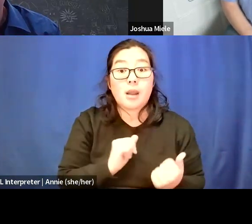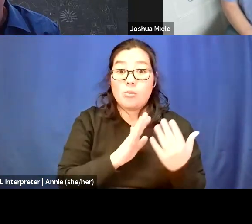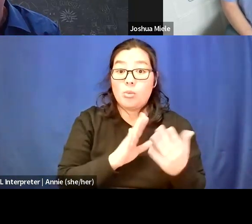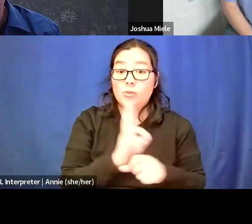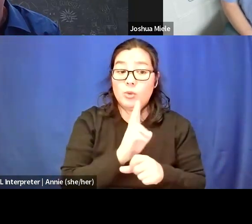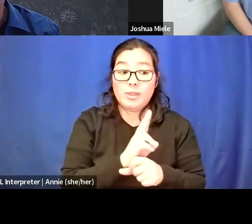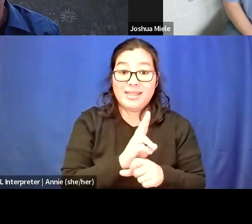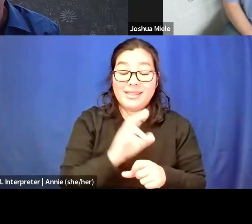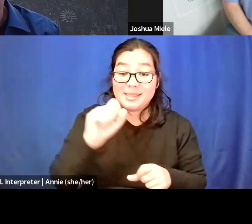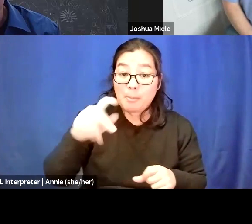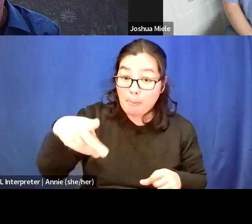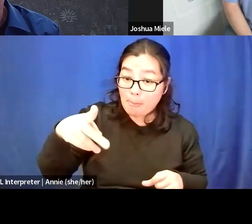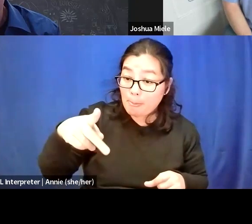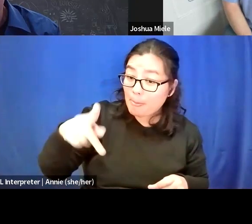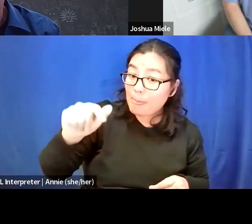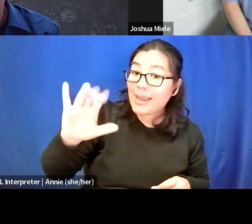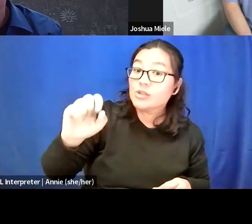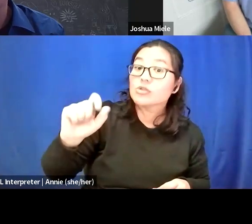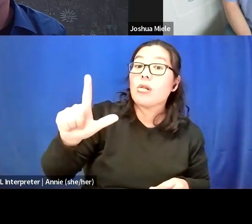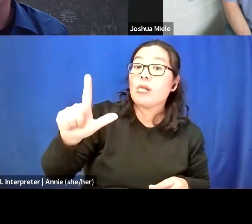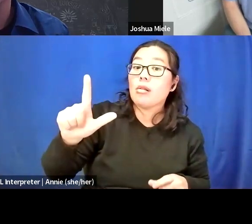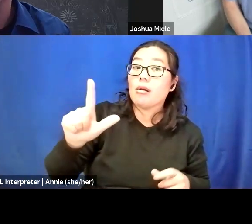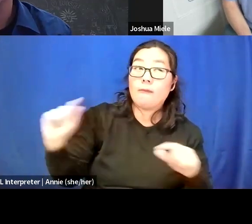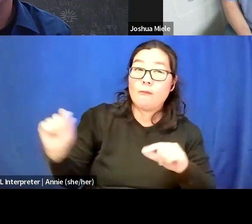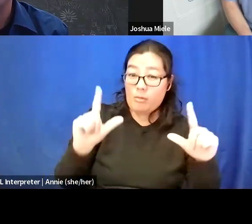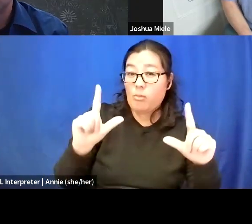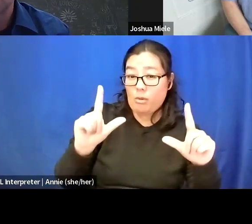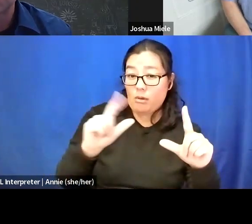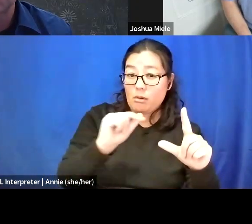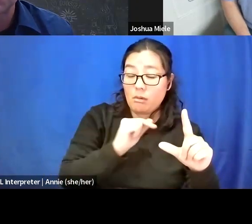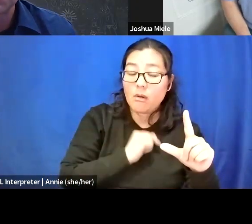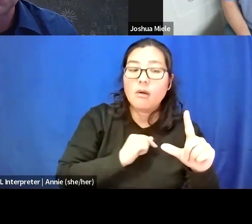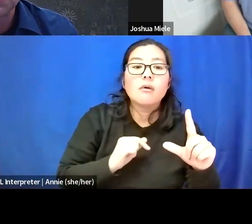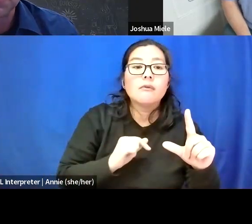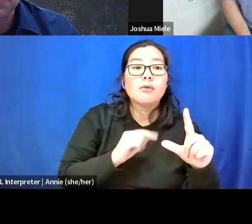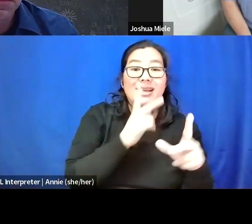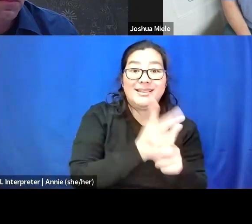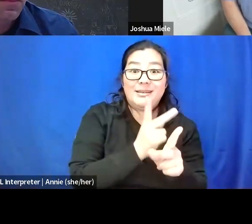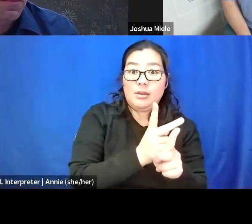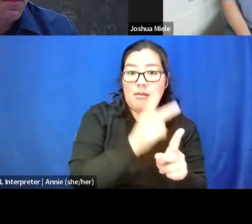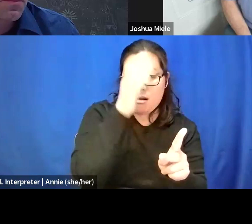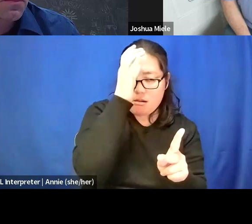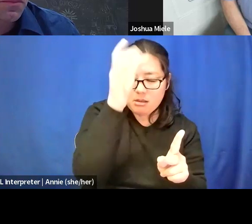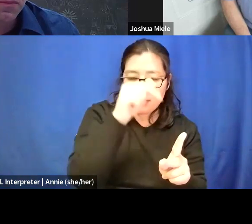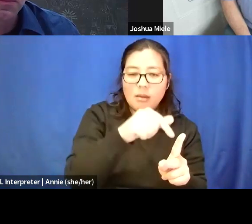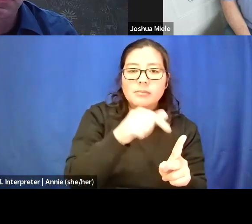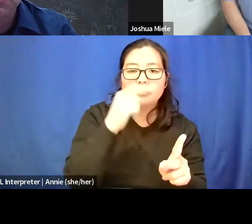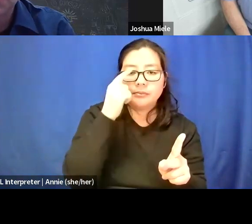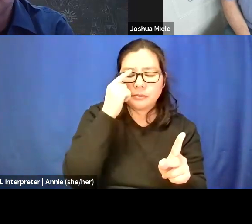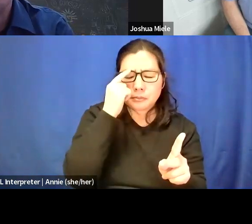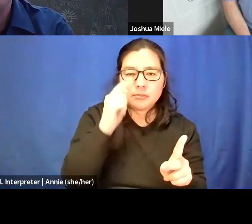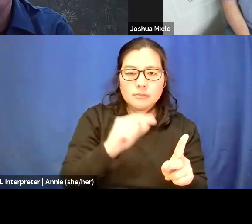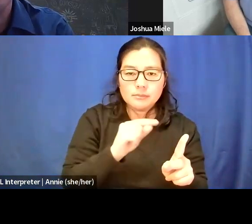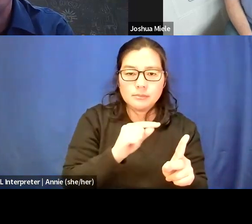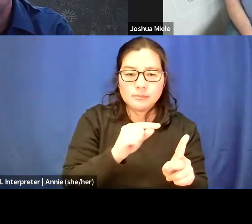spatial framework for kind of holding the concept, for as